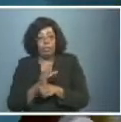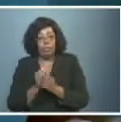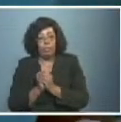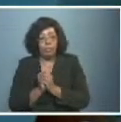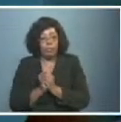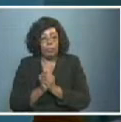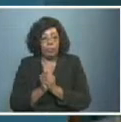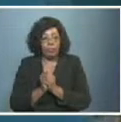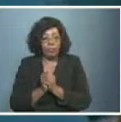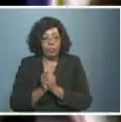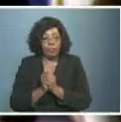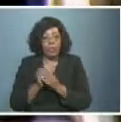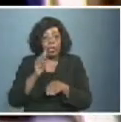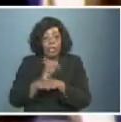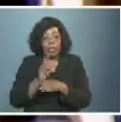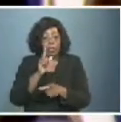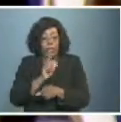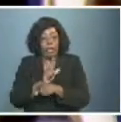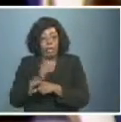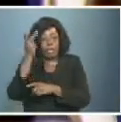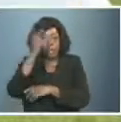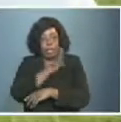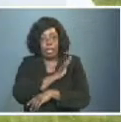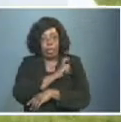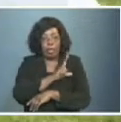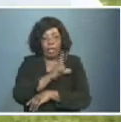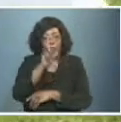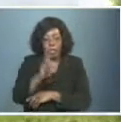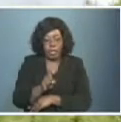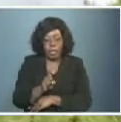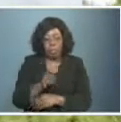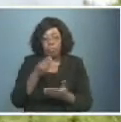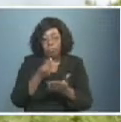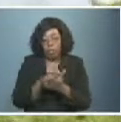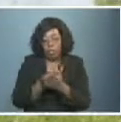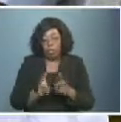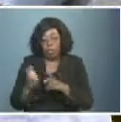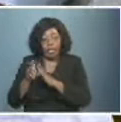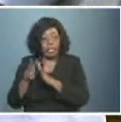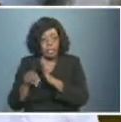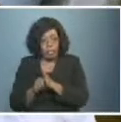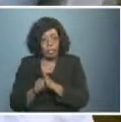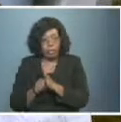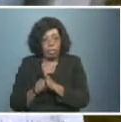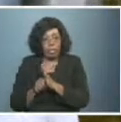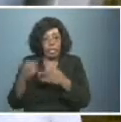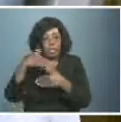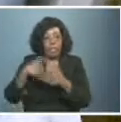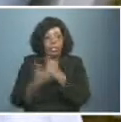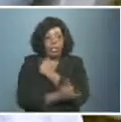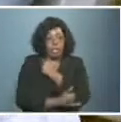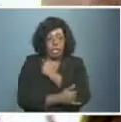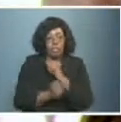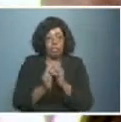craftsmen, notes Minister of Labor Keith Bell, now needed for the billions of dollars of investments presently underway in the country. When